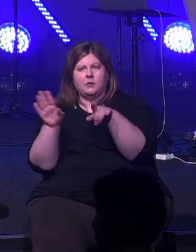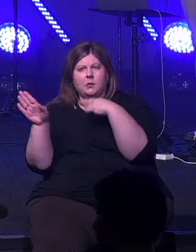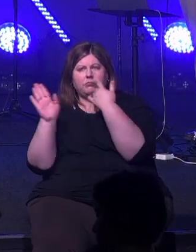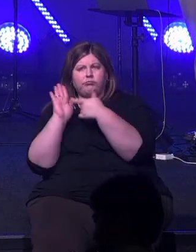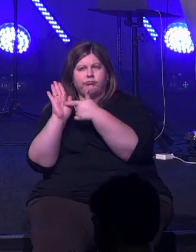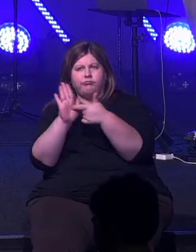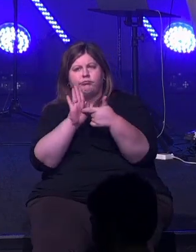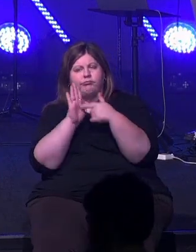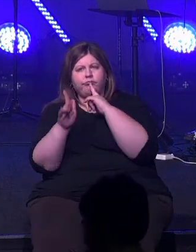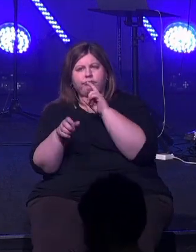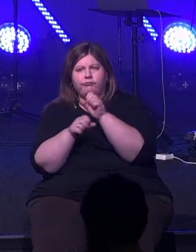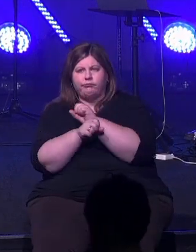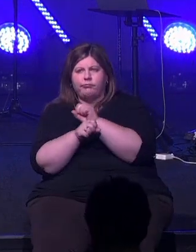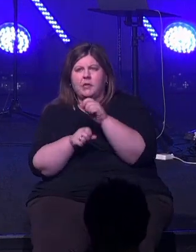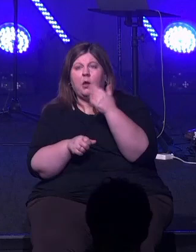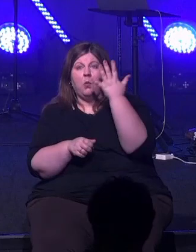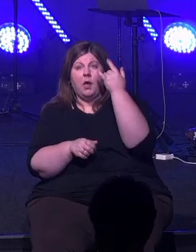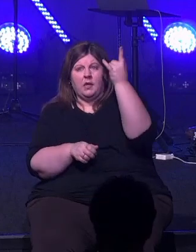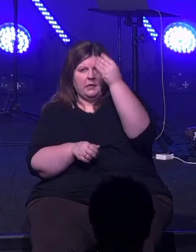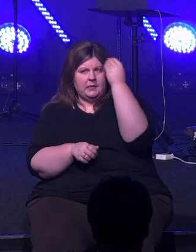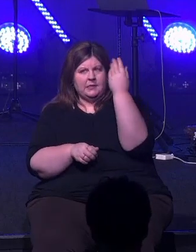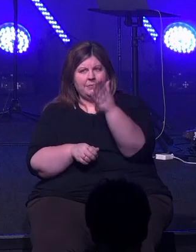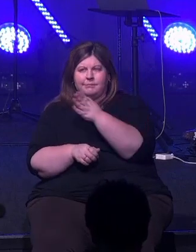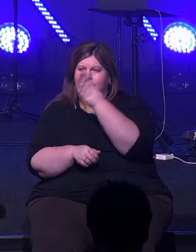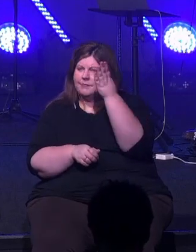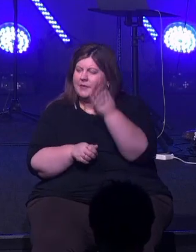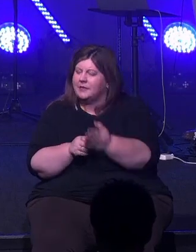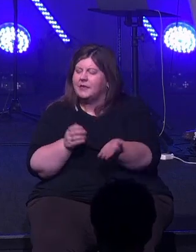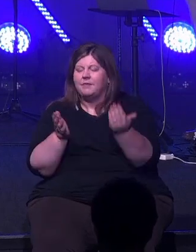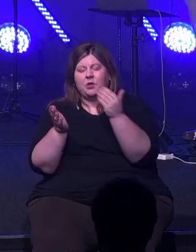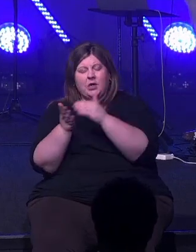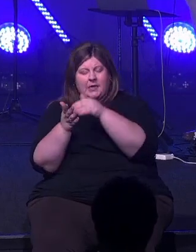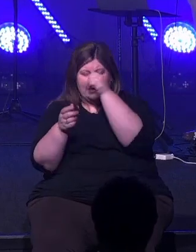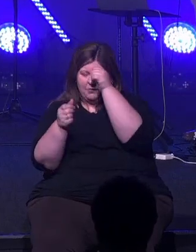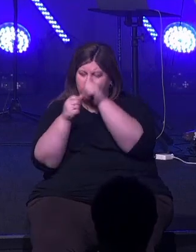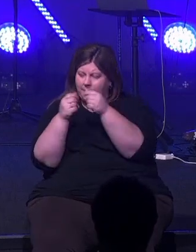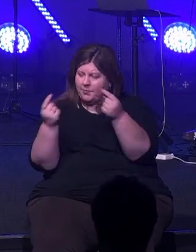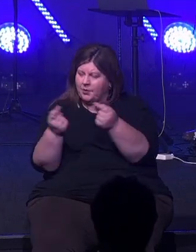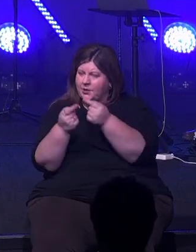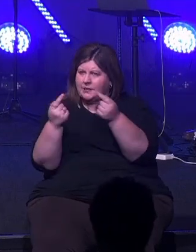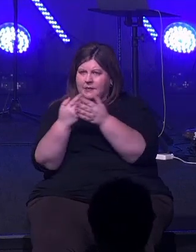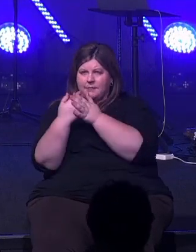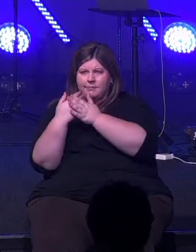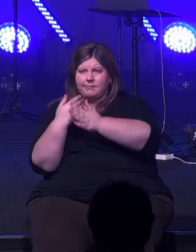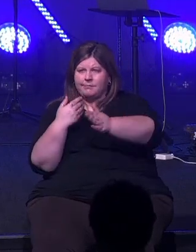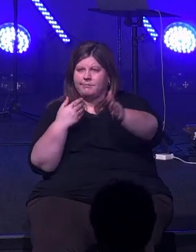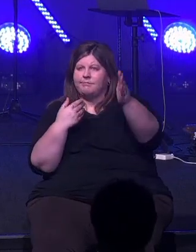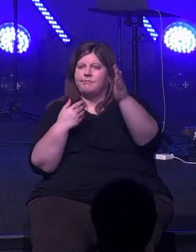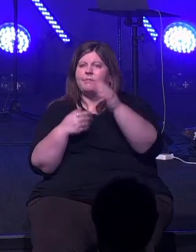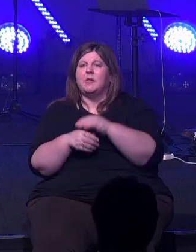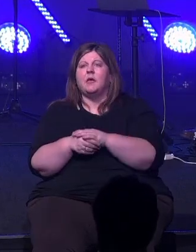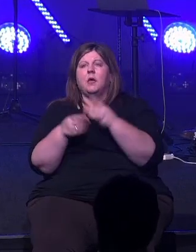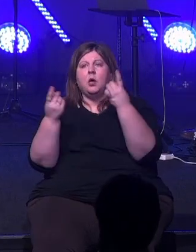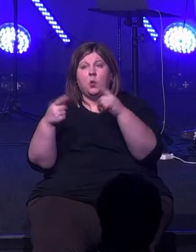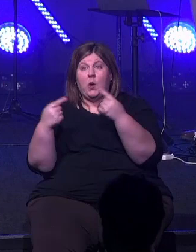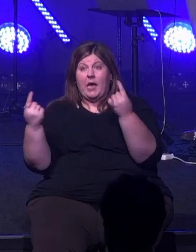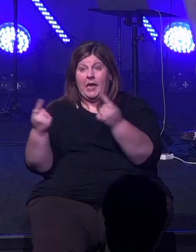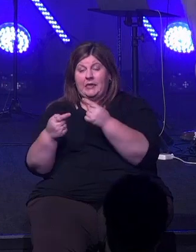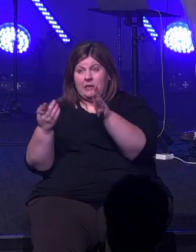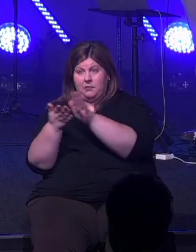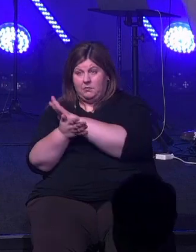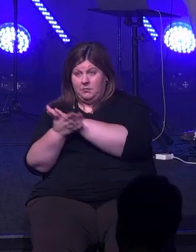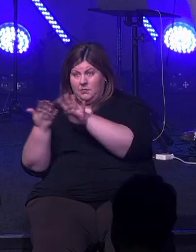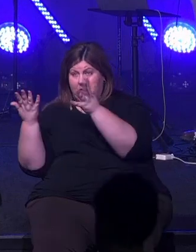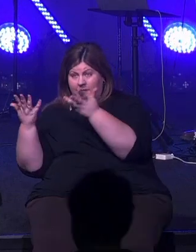that this is so, for he says, "I will never again remember their sins and lawless deeds." And when sins have been